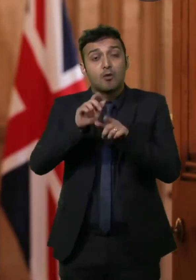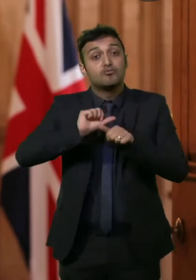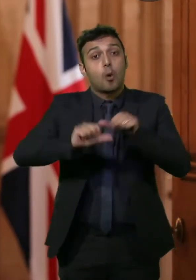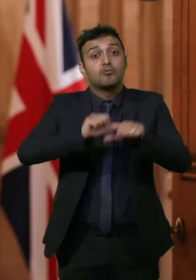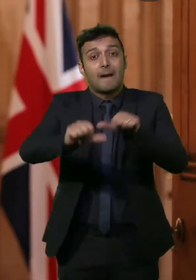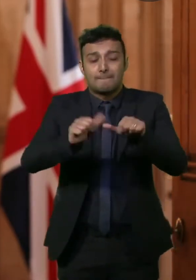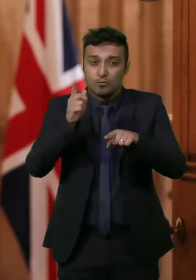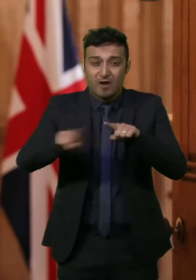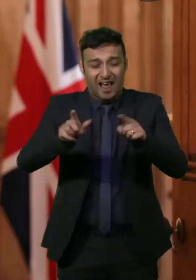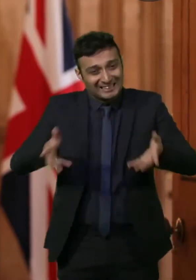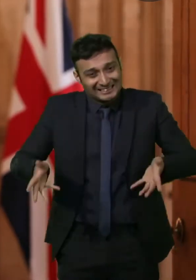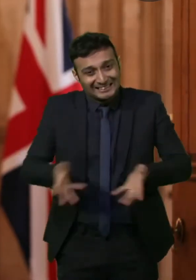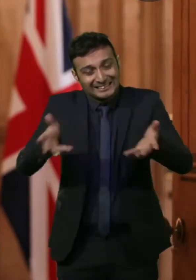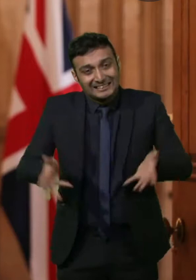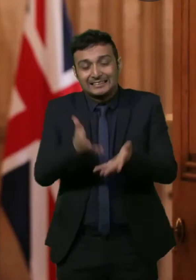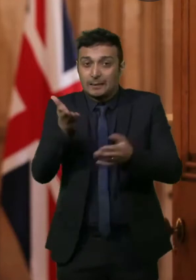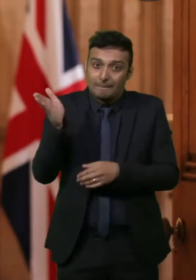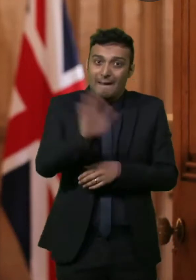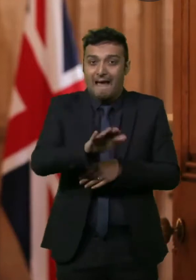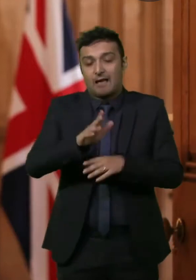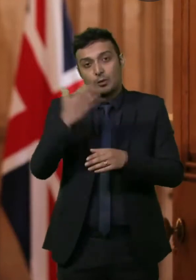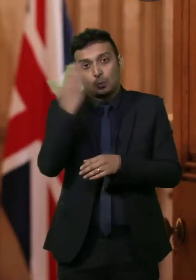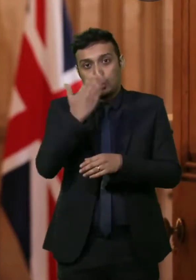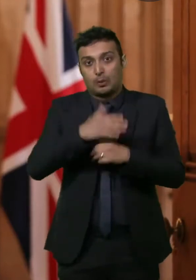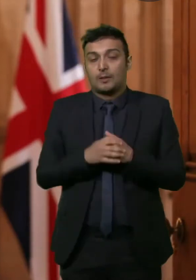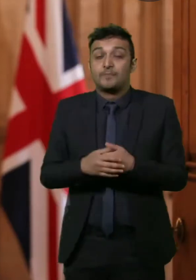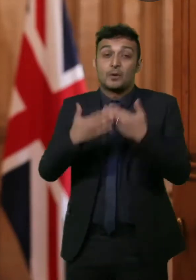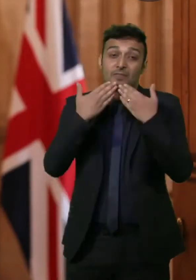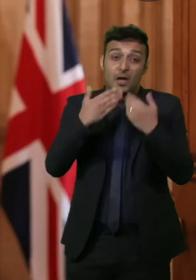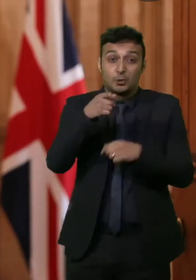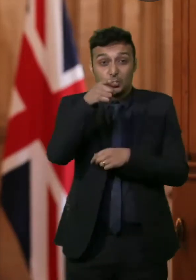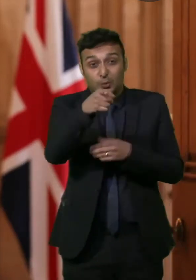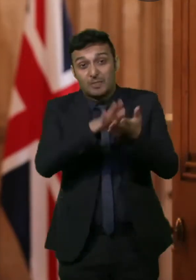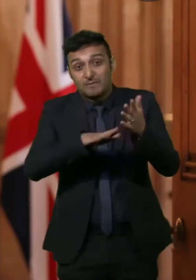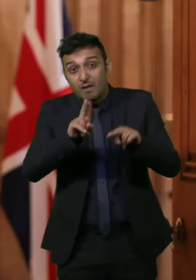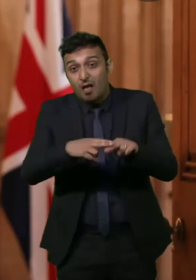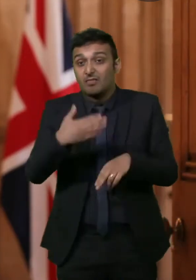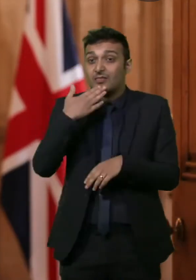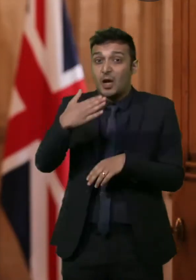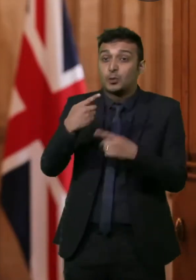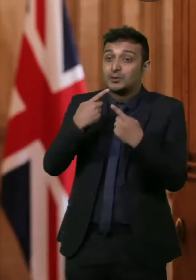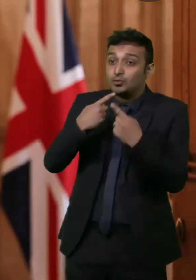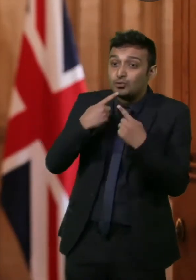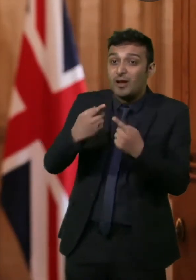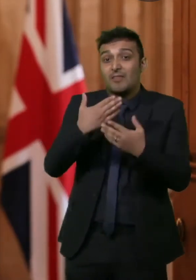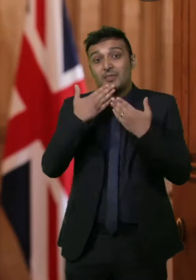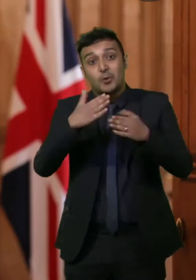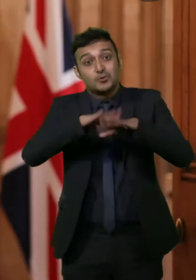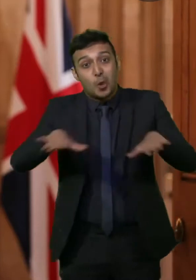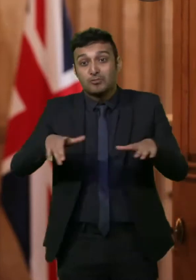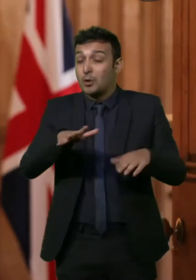you, parents, teachers, pupils, thanks to this huge national effort to keep kids at home, that we have been